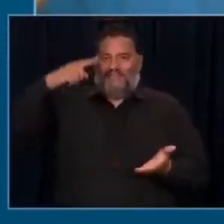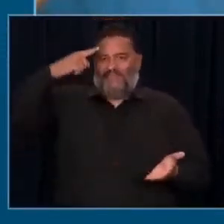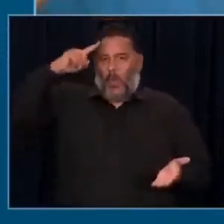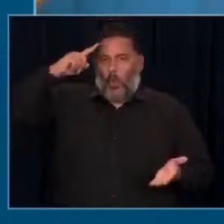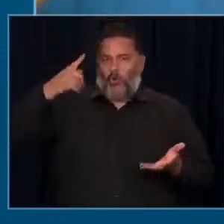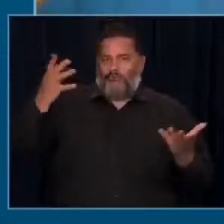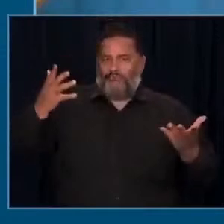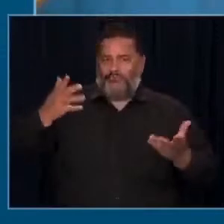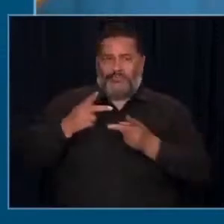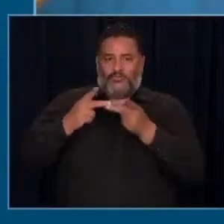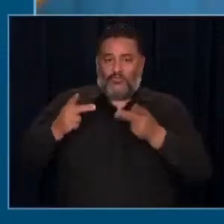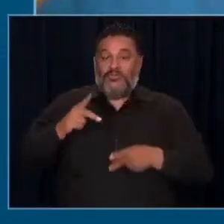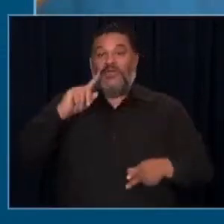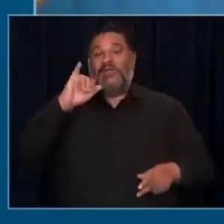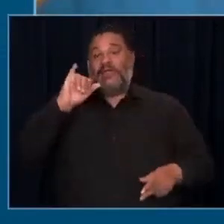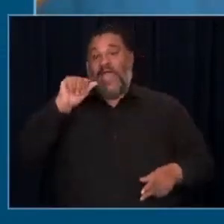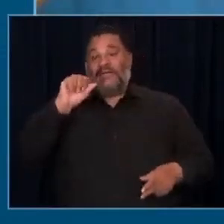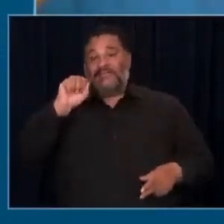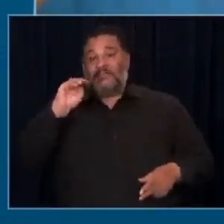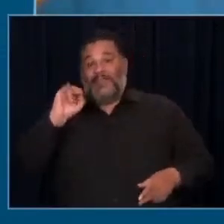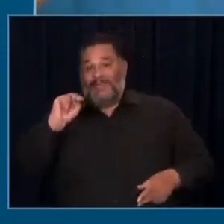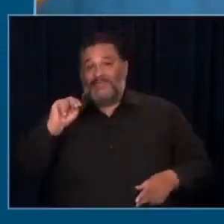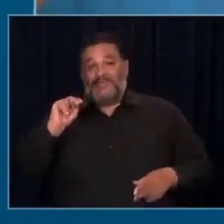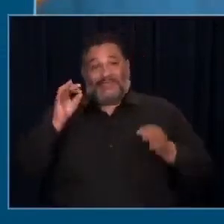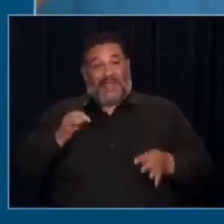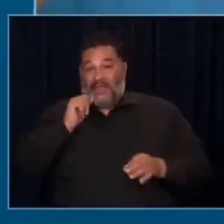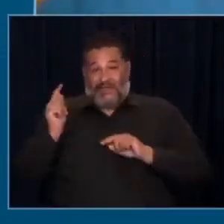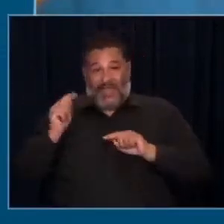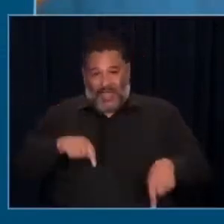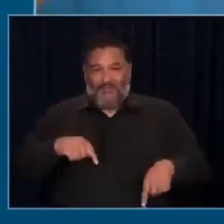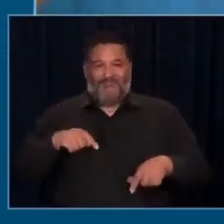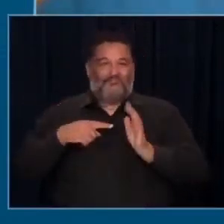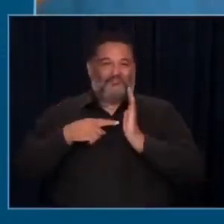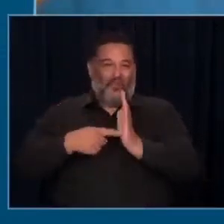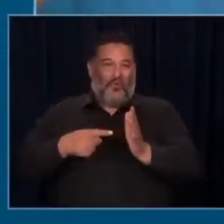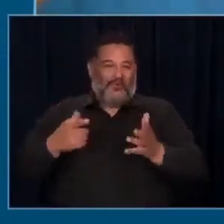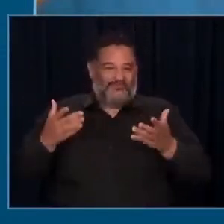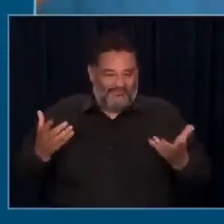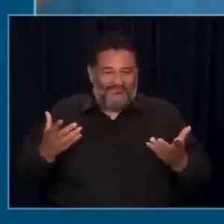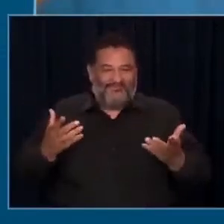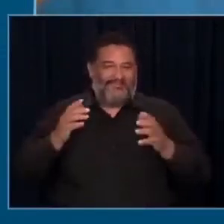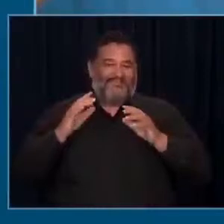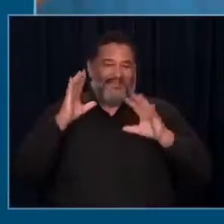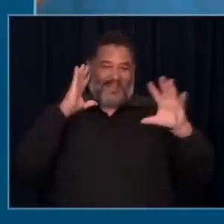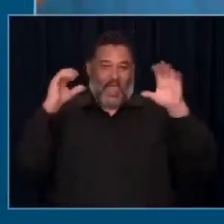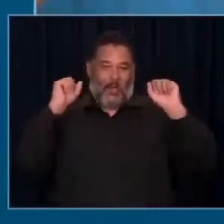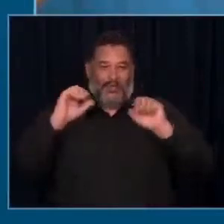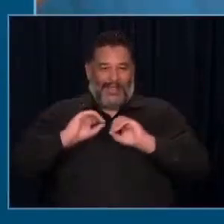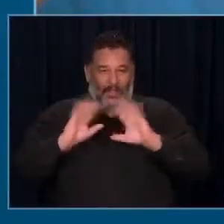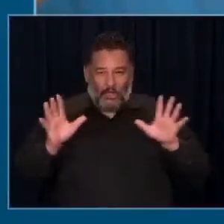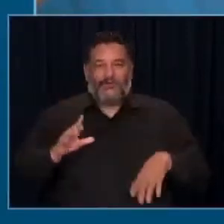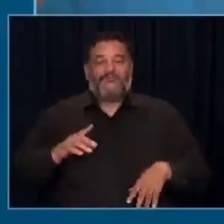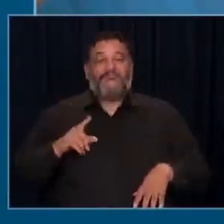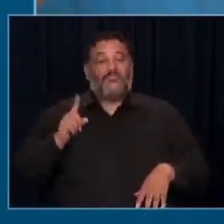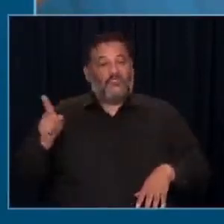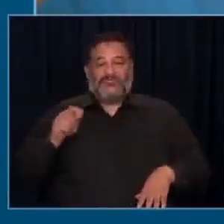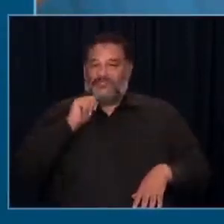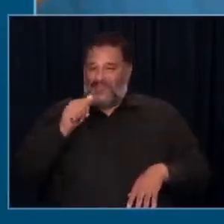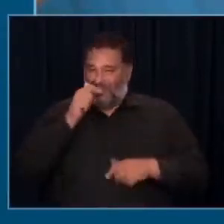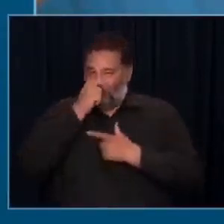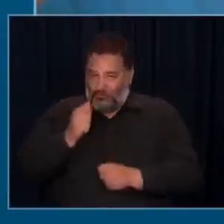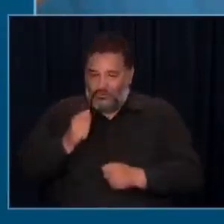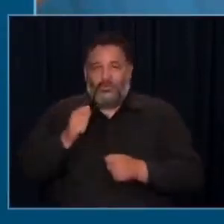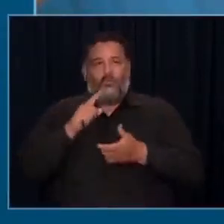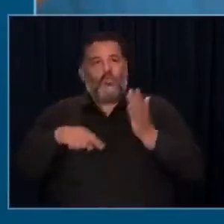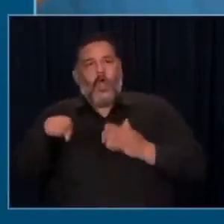that Yasmin has decided not to be here sends a message that's loud and clear that she's not interested in what you think, what